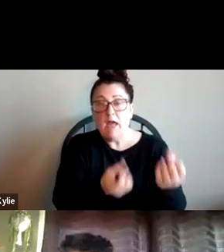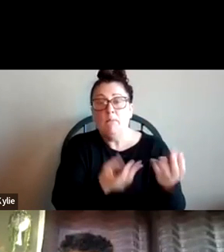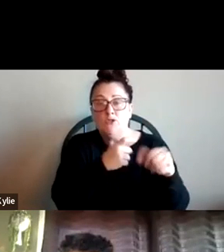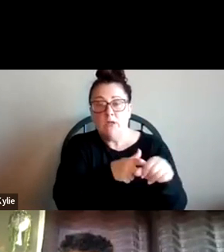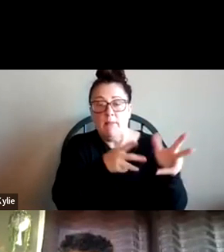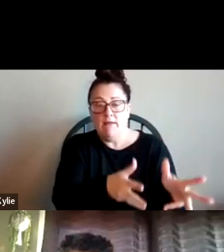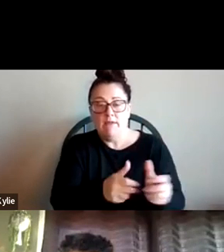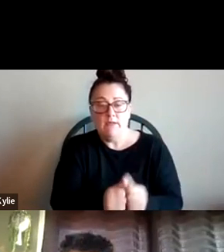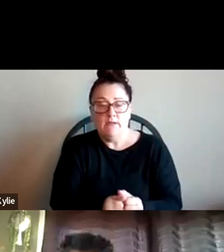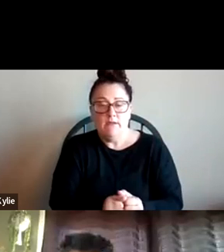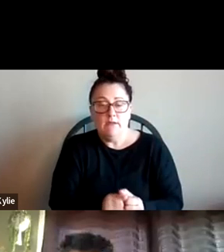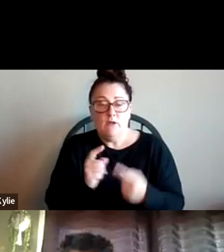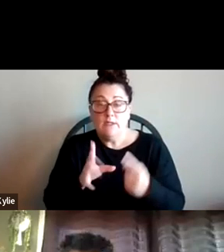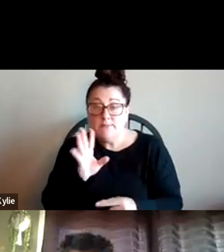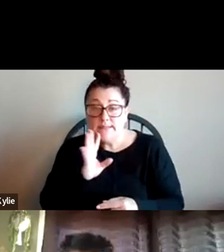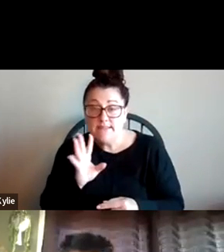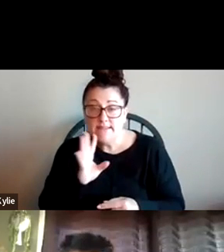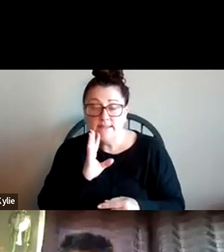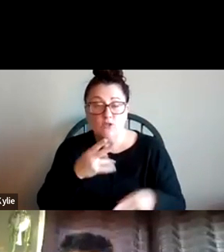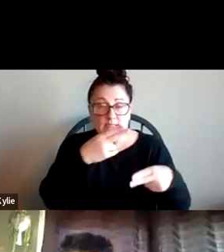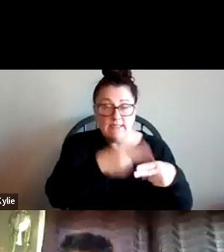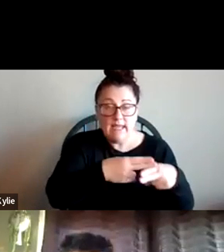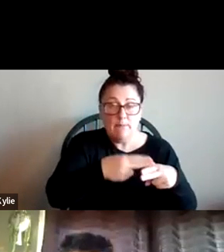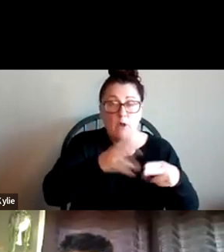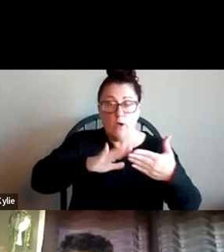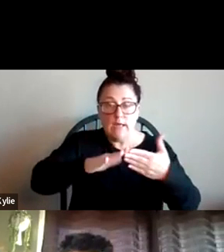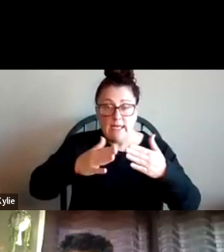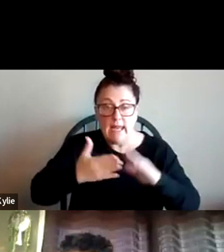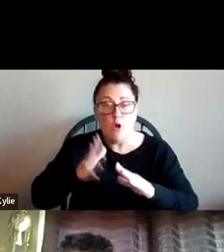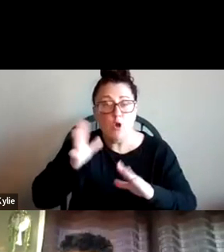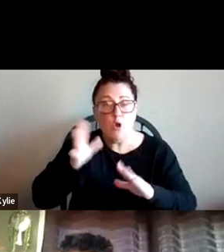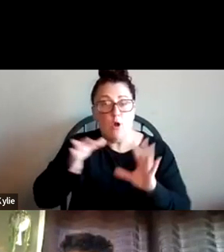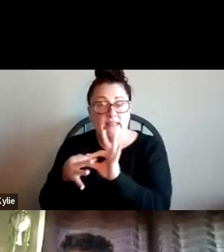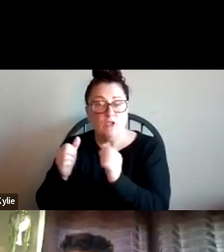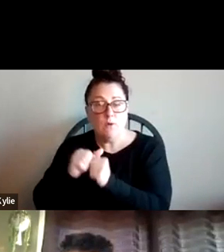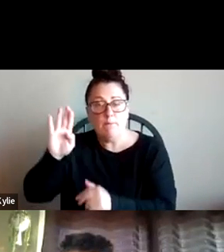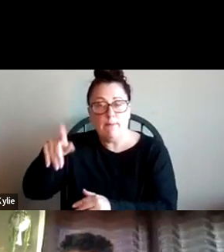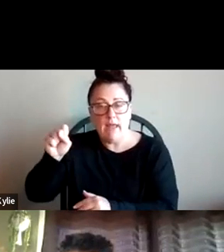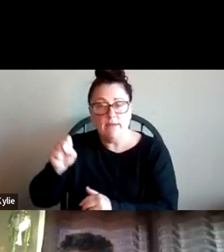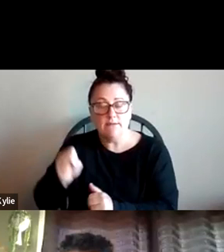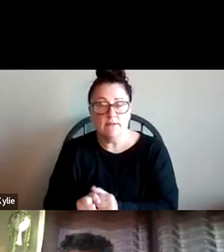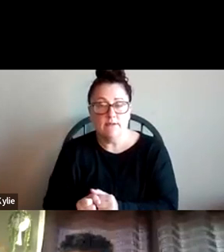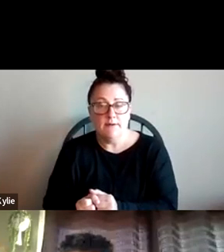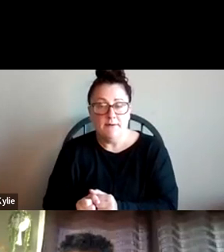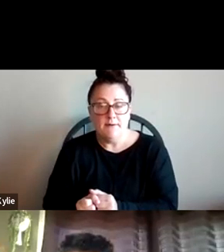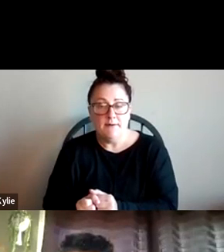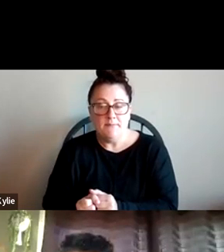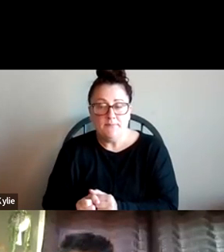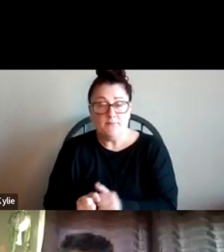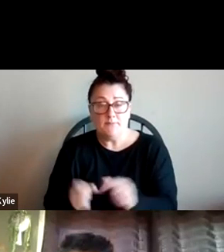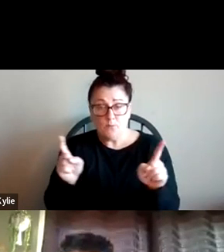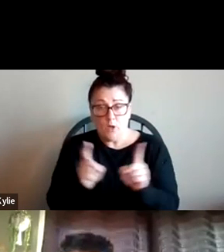speak, please state your name, your neighborhood, and your affiliation with BPS. We would